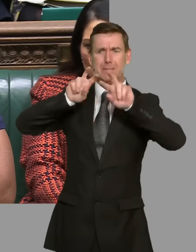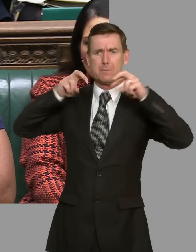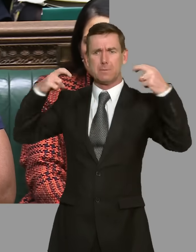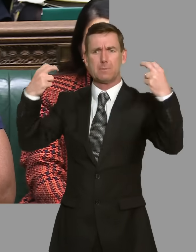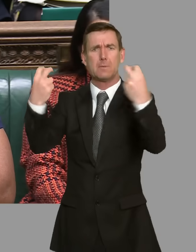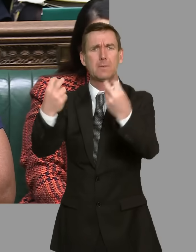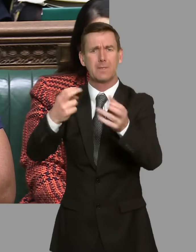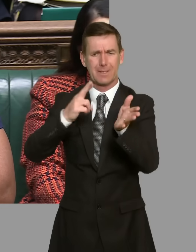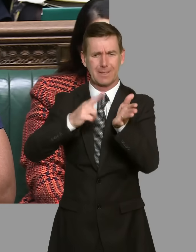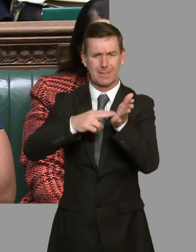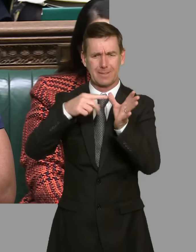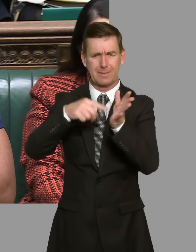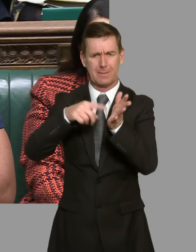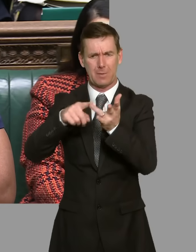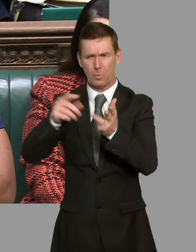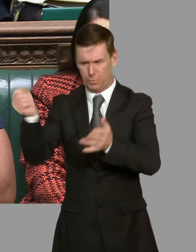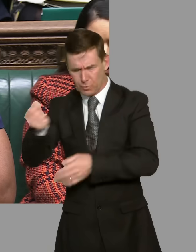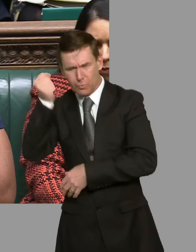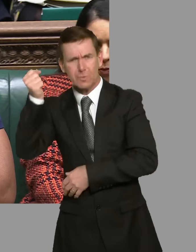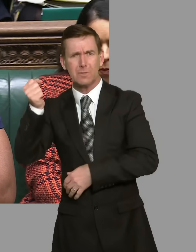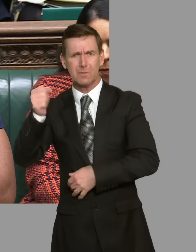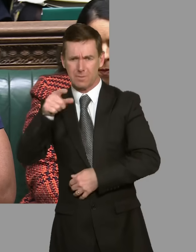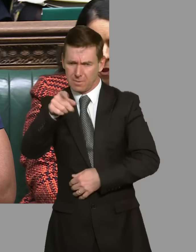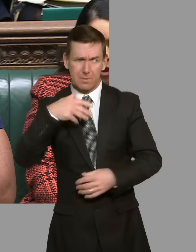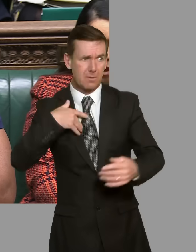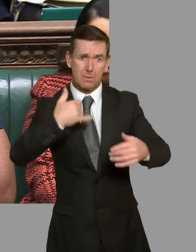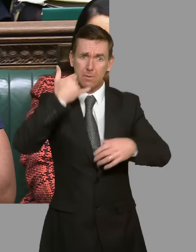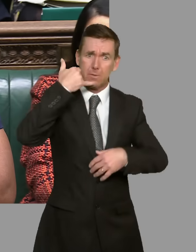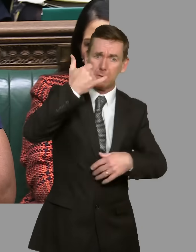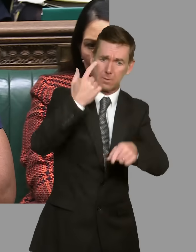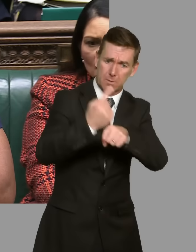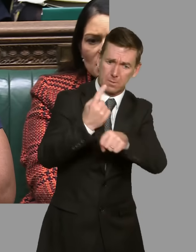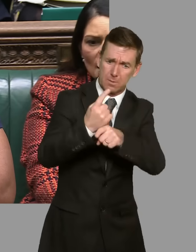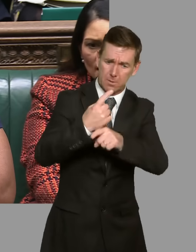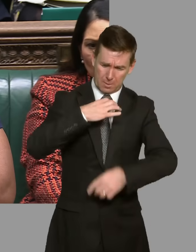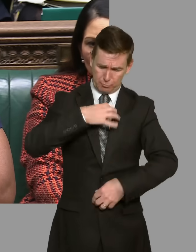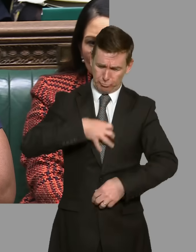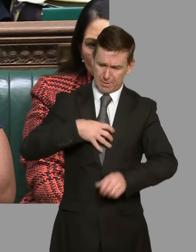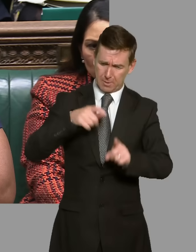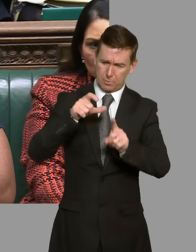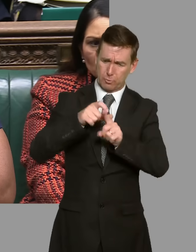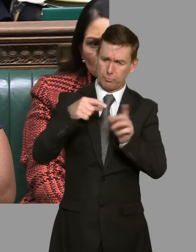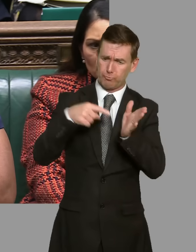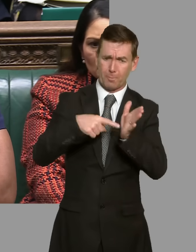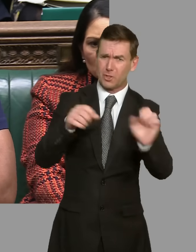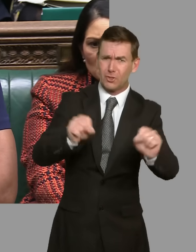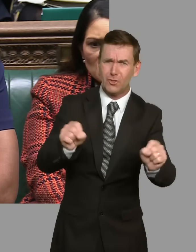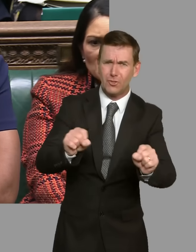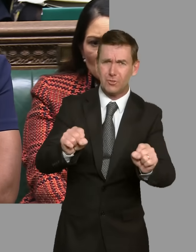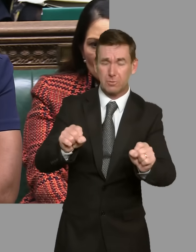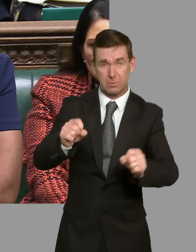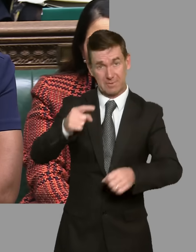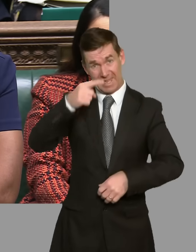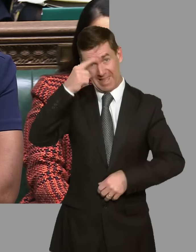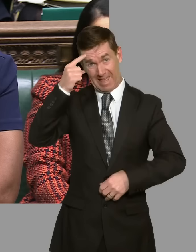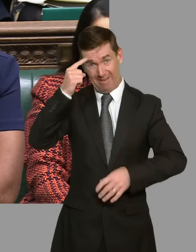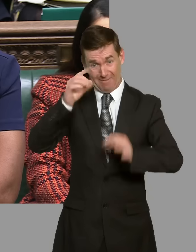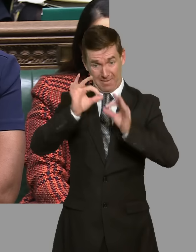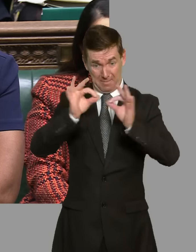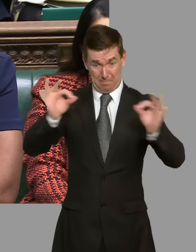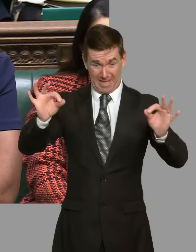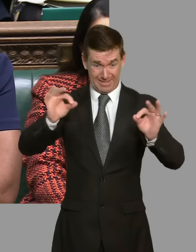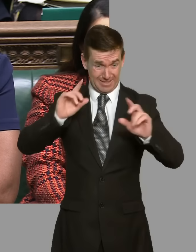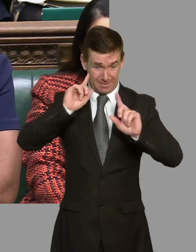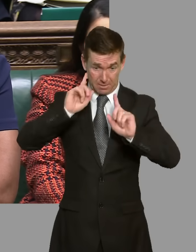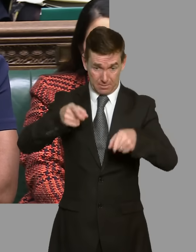any such peace deal is breached, we would be in direct conflict with Russia. If the Prime Minister is